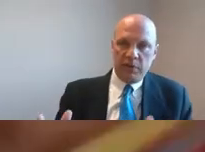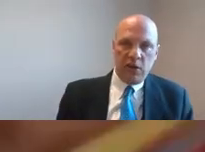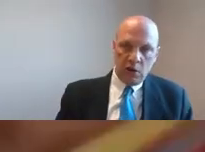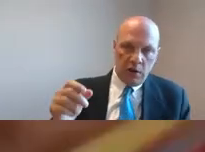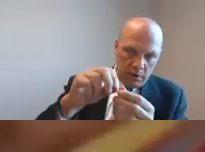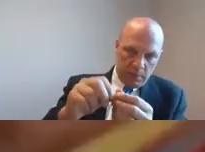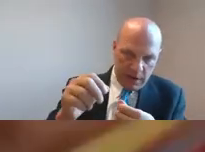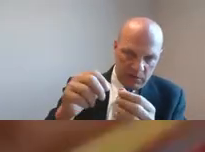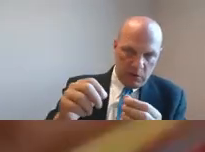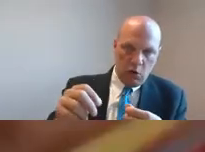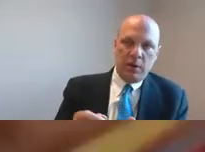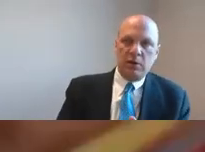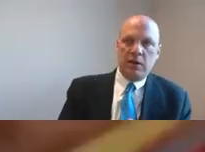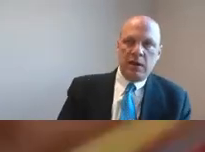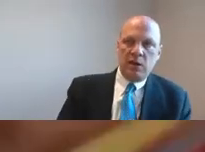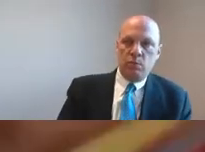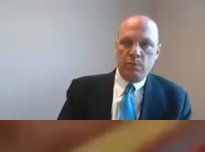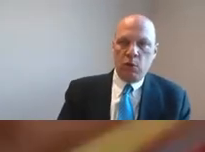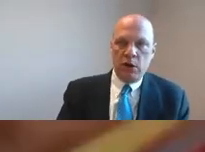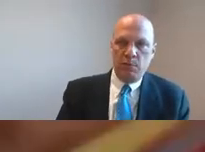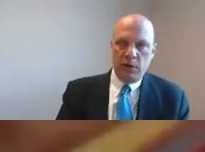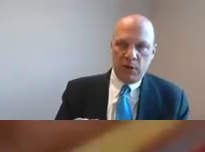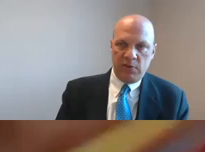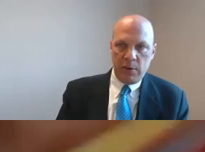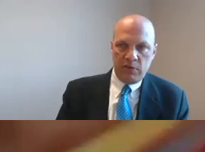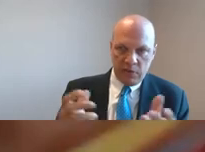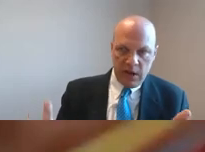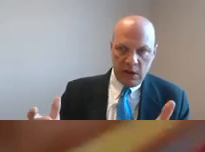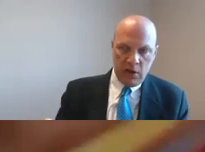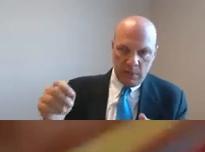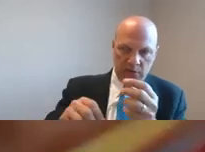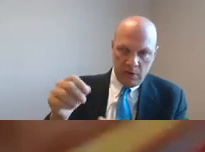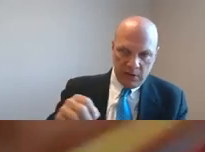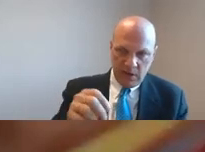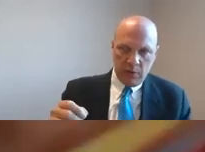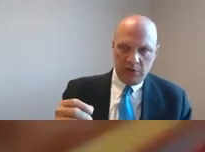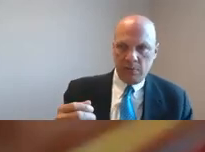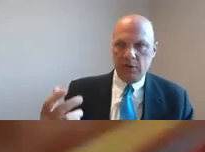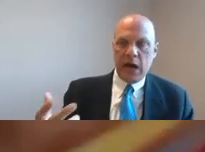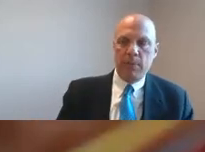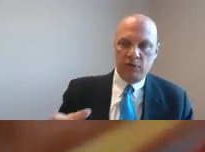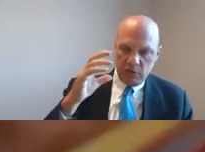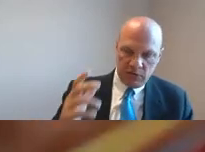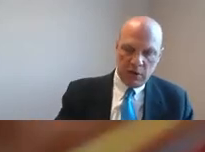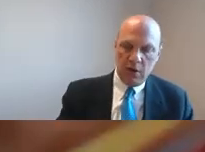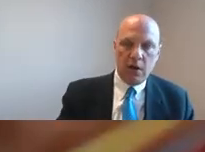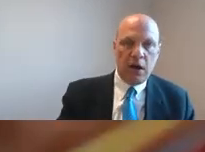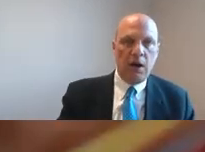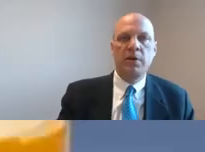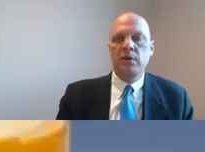Traditionally, it's been Secinol. A patient would open 90, 100 milligram tablets, that's 9 grams, mix that with something like apple